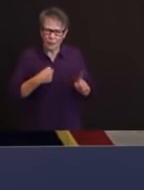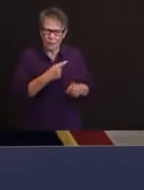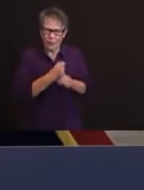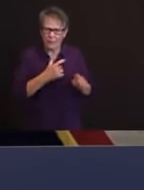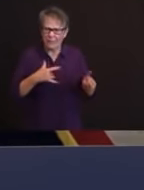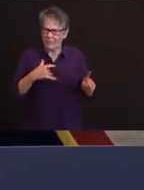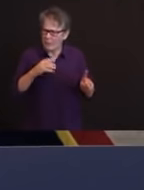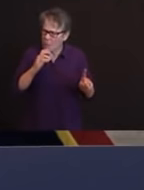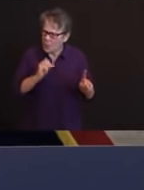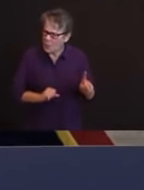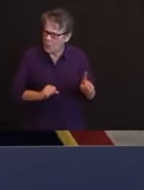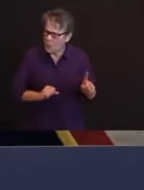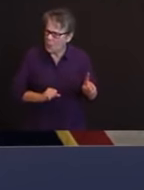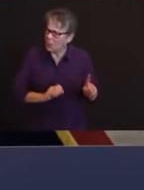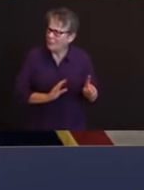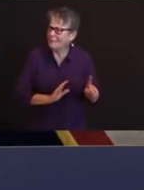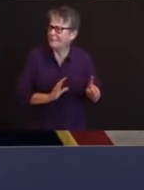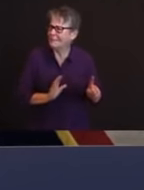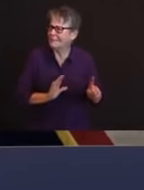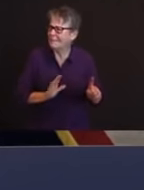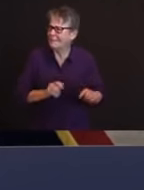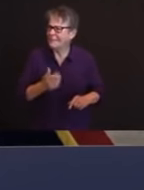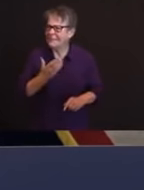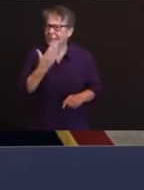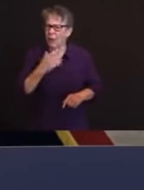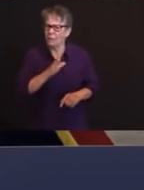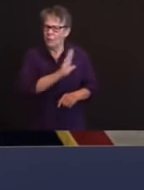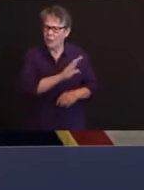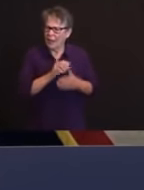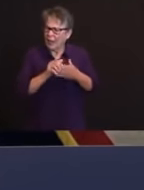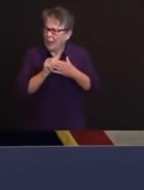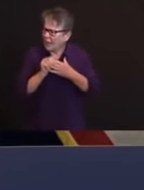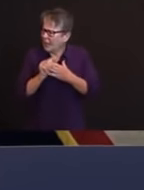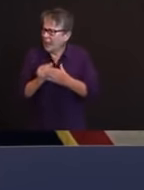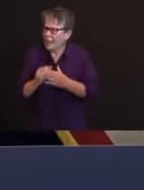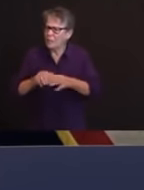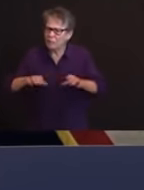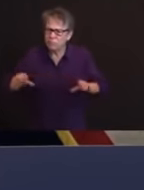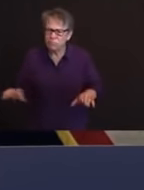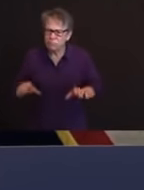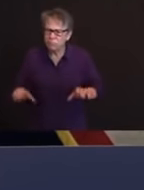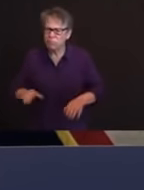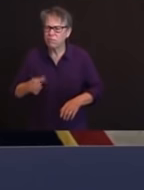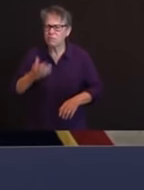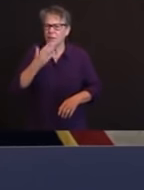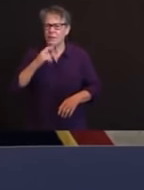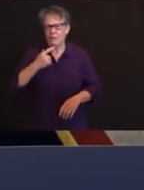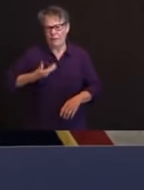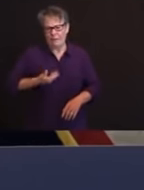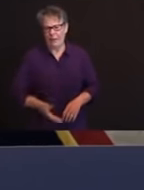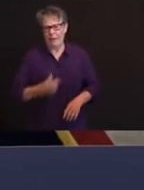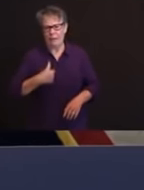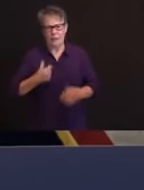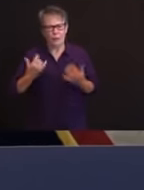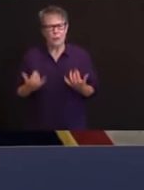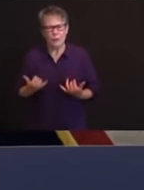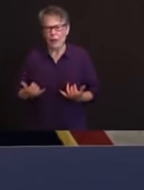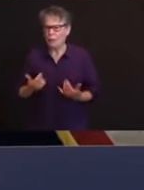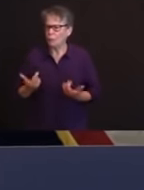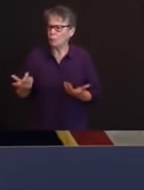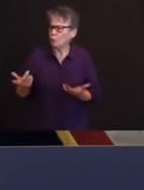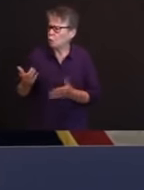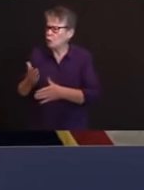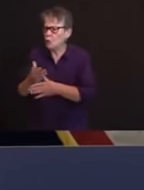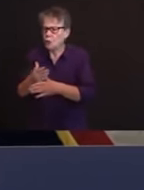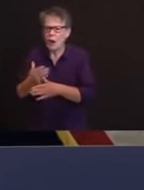so grateful for their sound leadership. Governor, I'm really grateful for you inviting me here today to share a few words. As